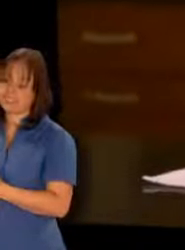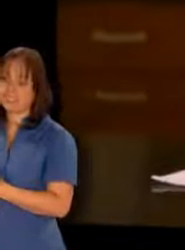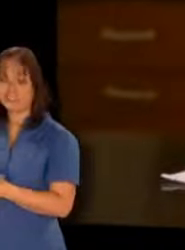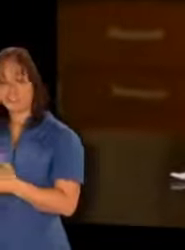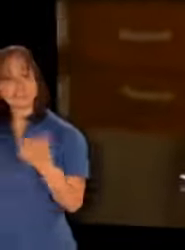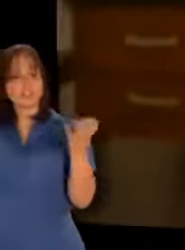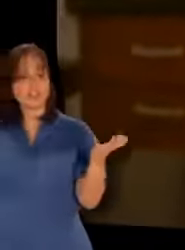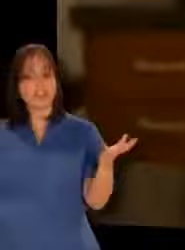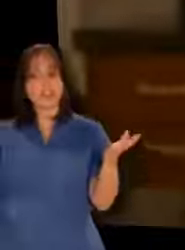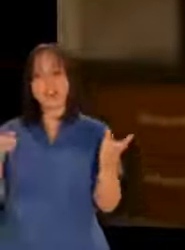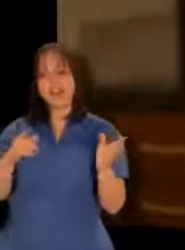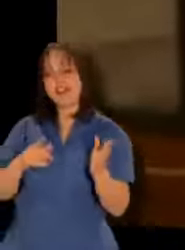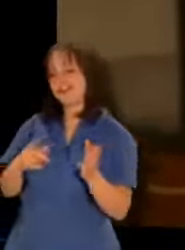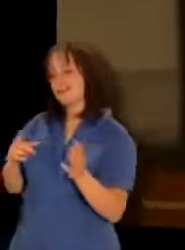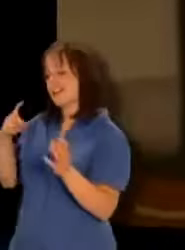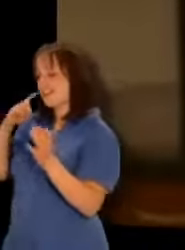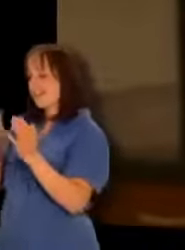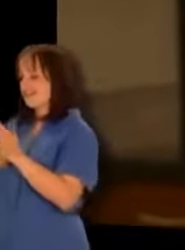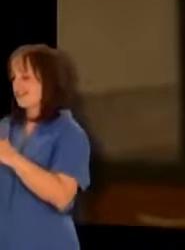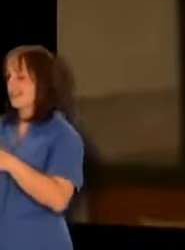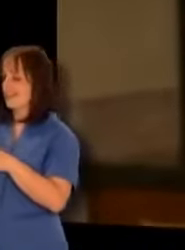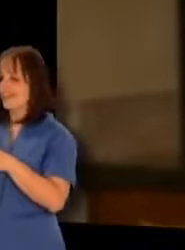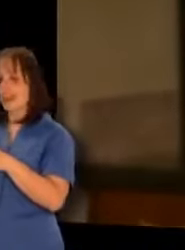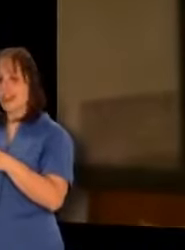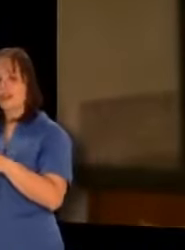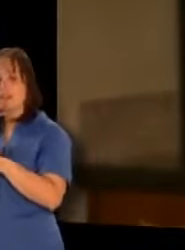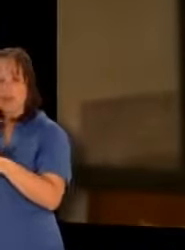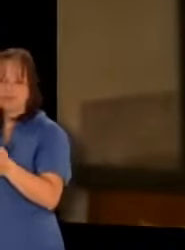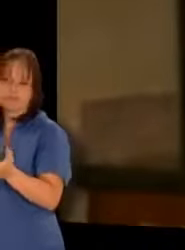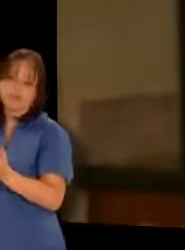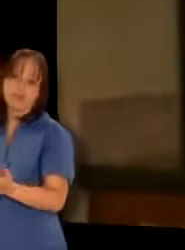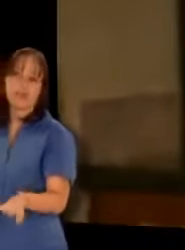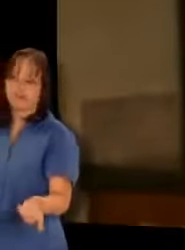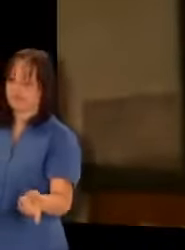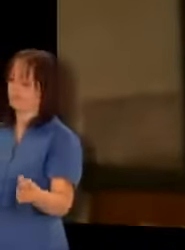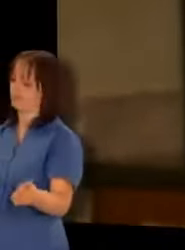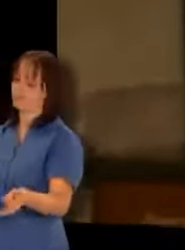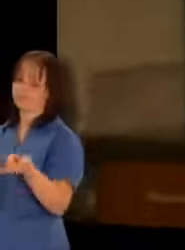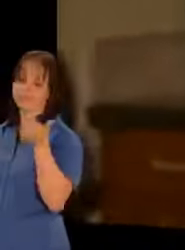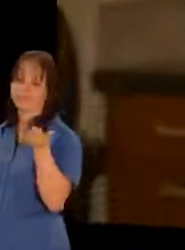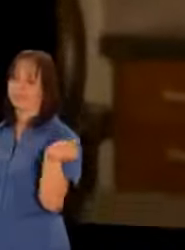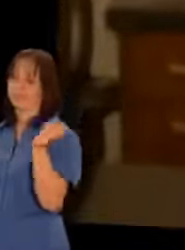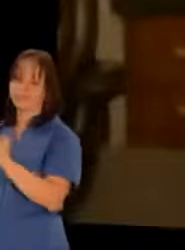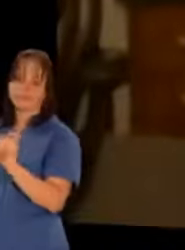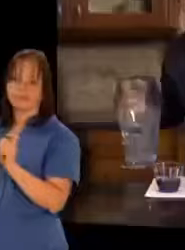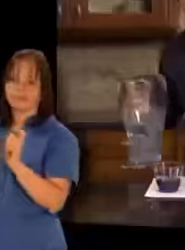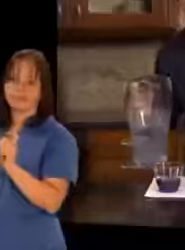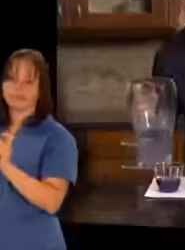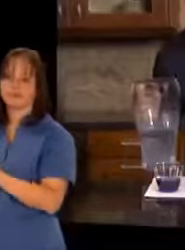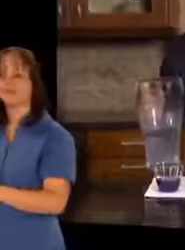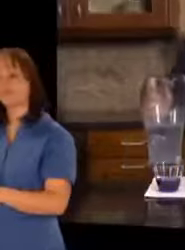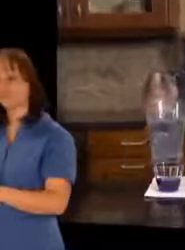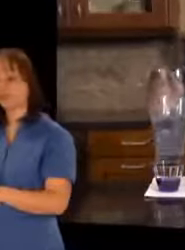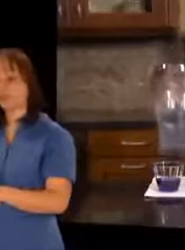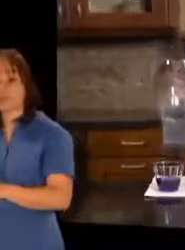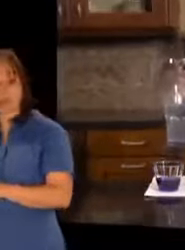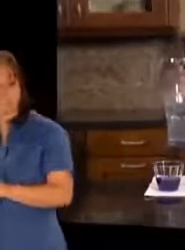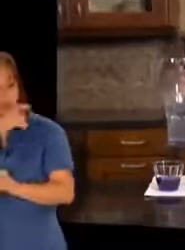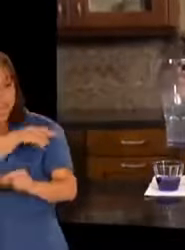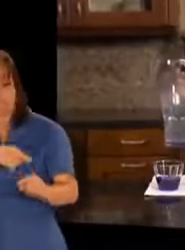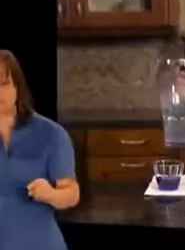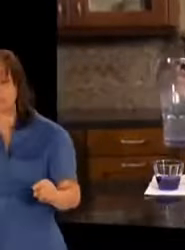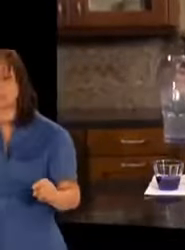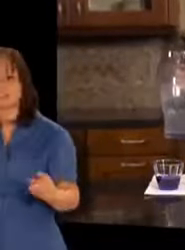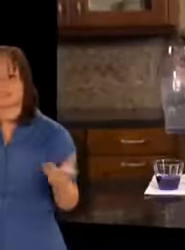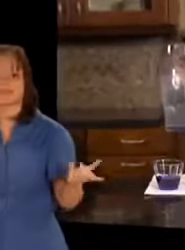So now we'll go over to the tap water. Notice it changed pretty easily, right? So now when you're drinking this water on a